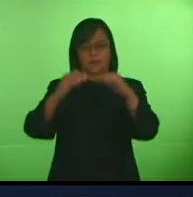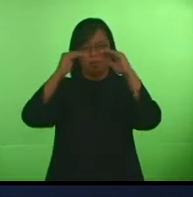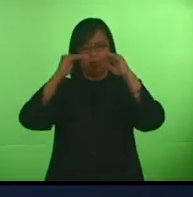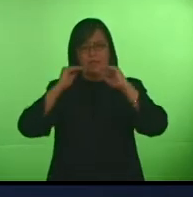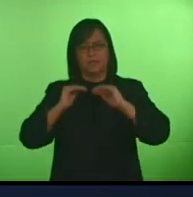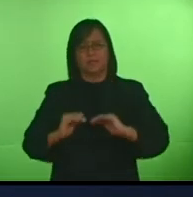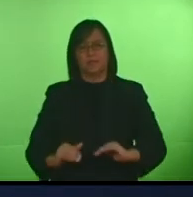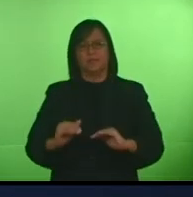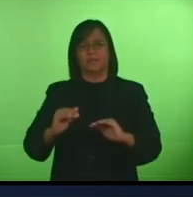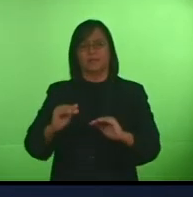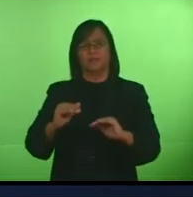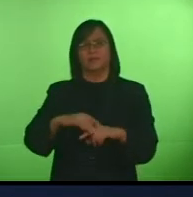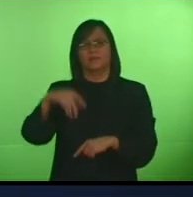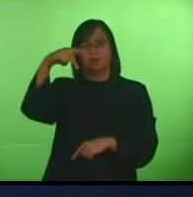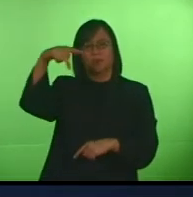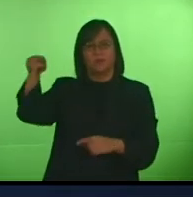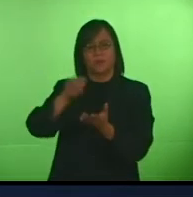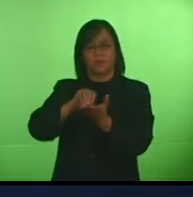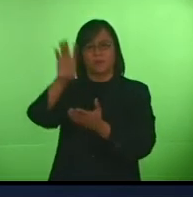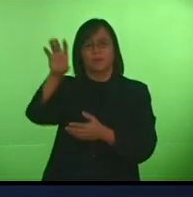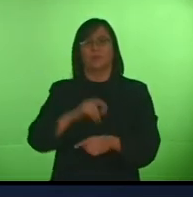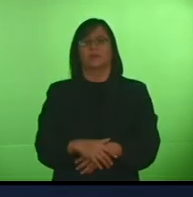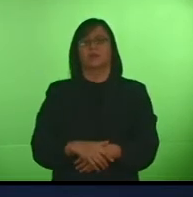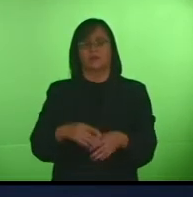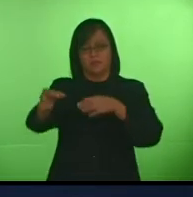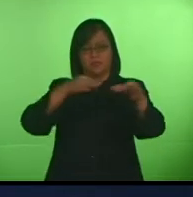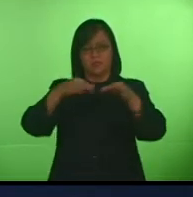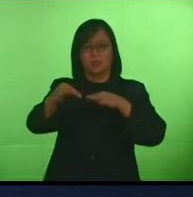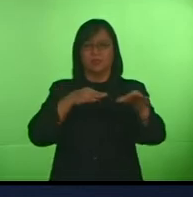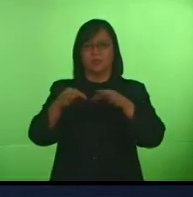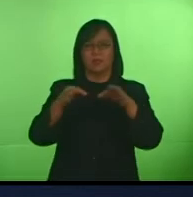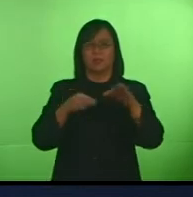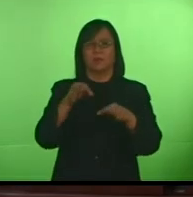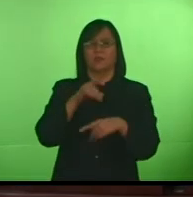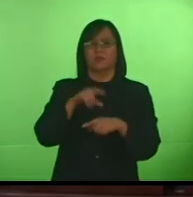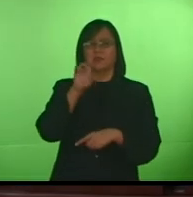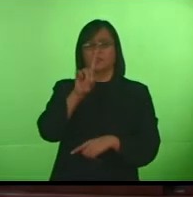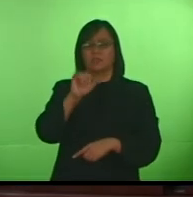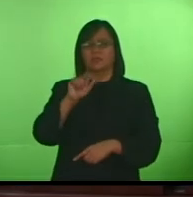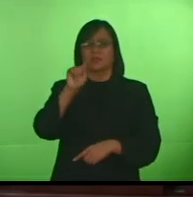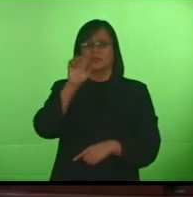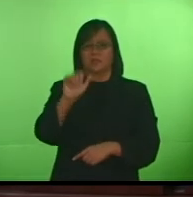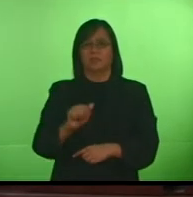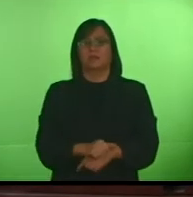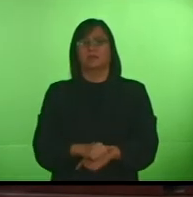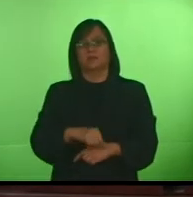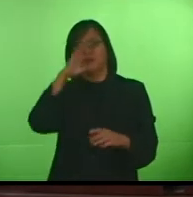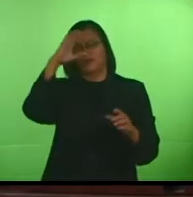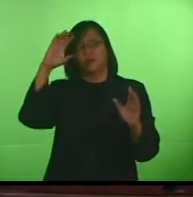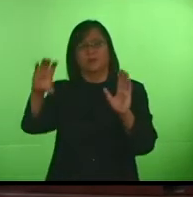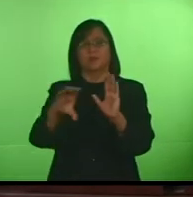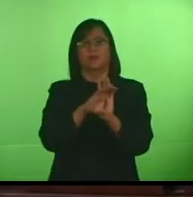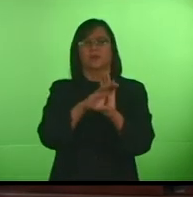data. Okay, such as tables, yeah, line graphs, yeah, bar charts, pictographs, and also pie